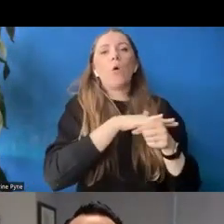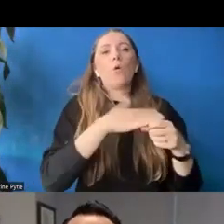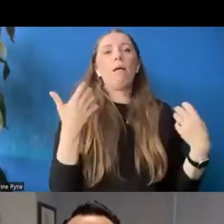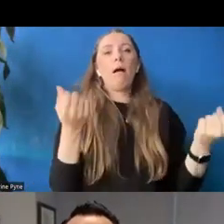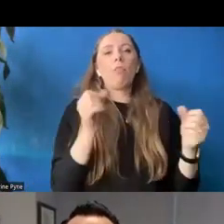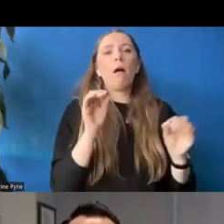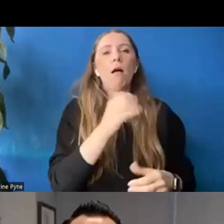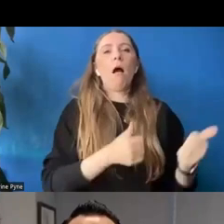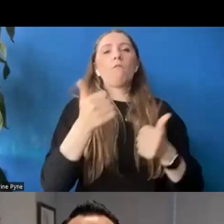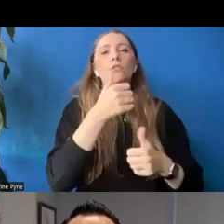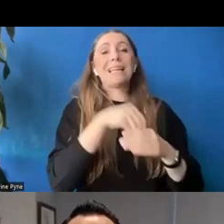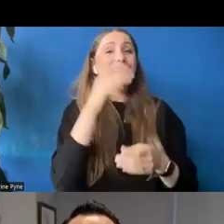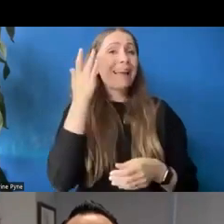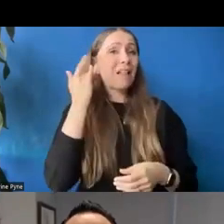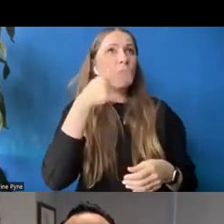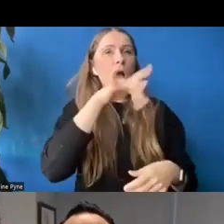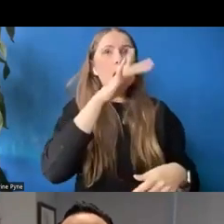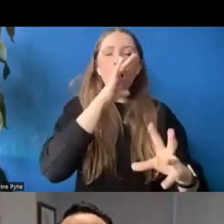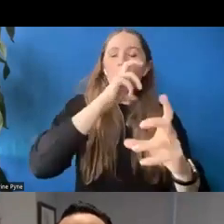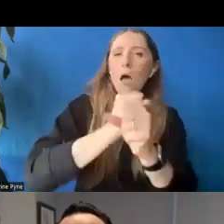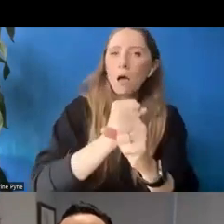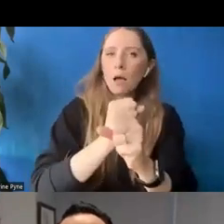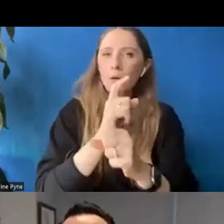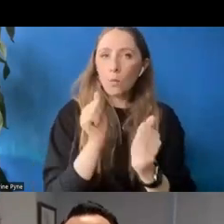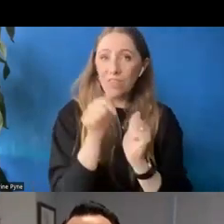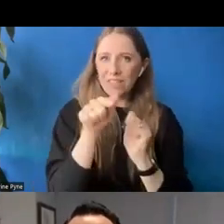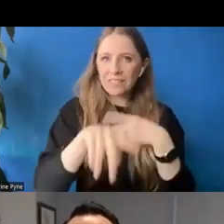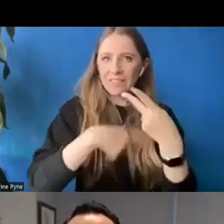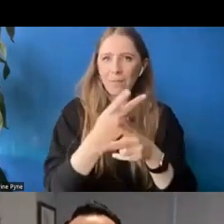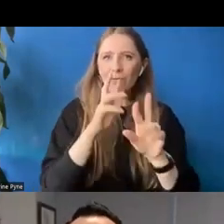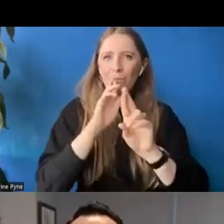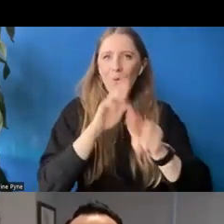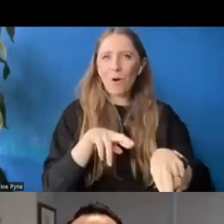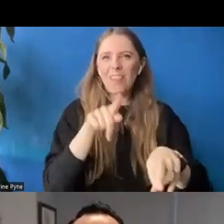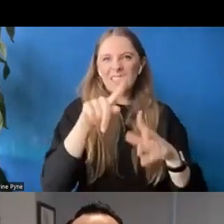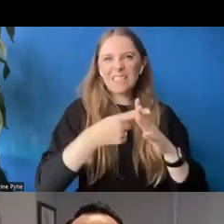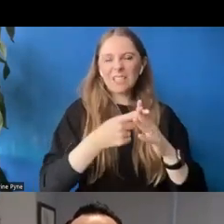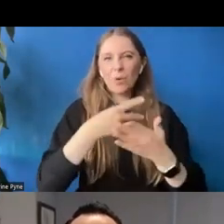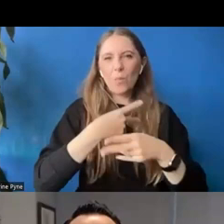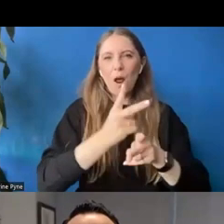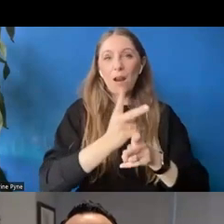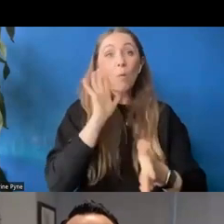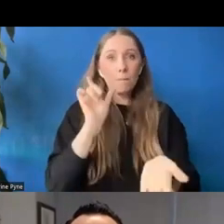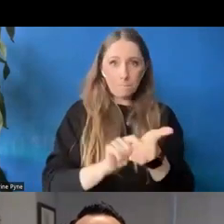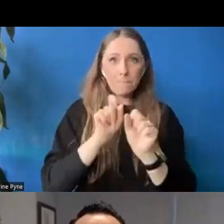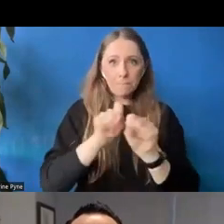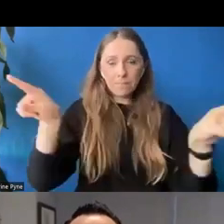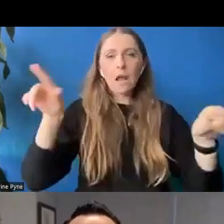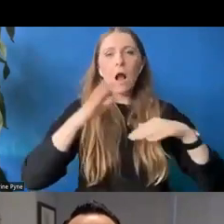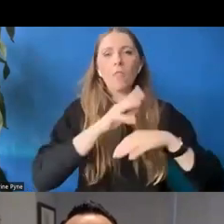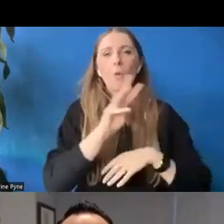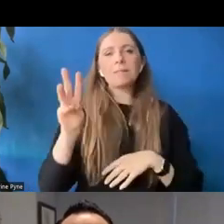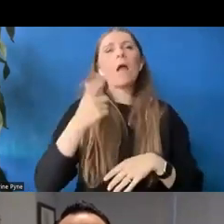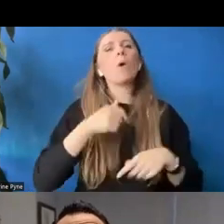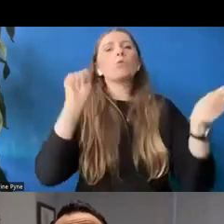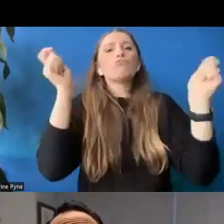and there was a tremendous amount of interest, and we're very excited to have this initial product be published on our website, and we'll continue to refine it and